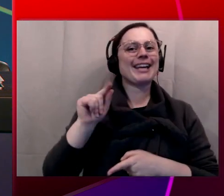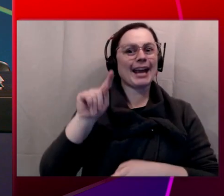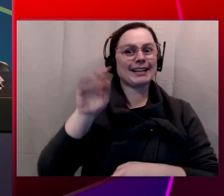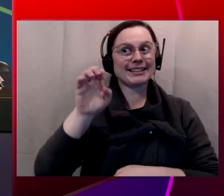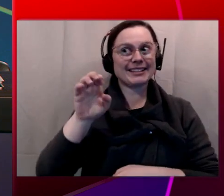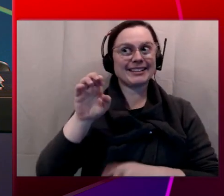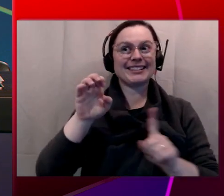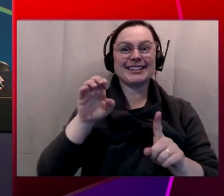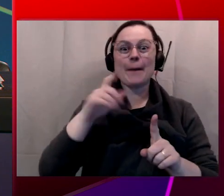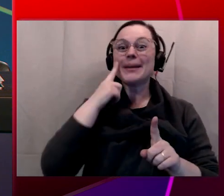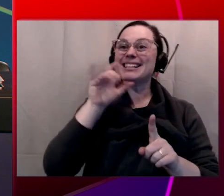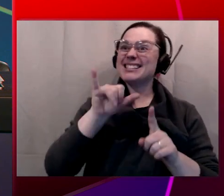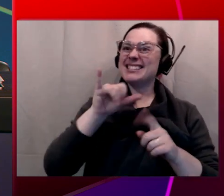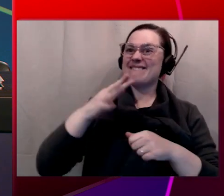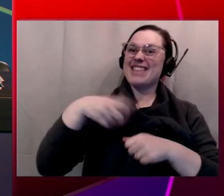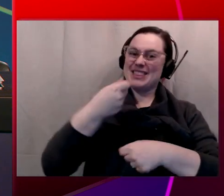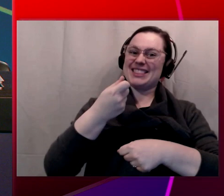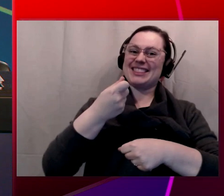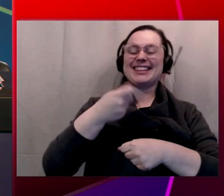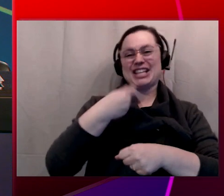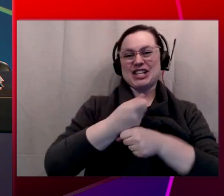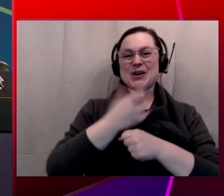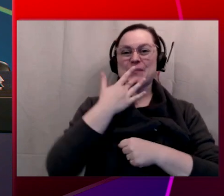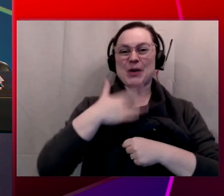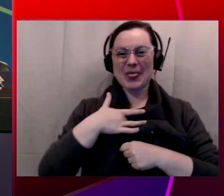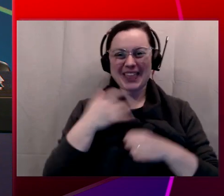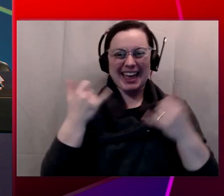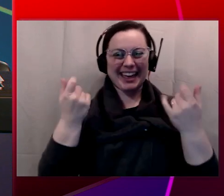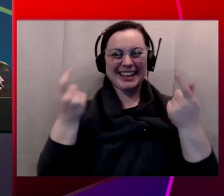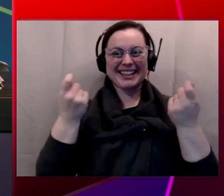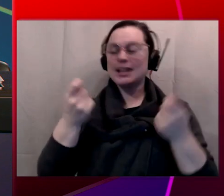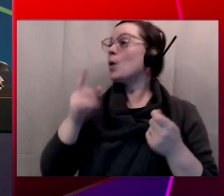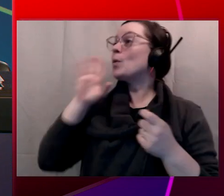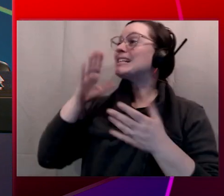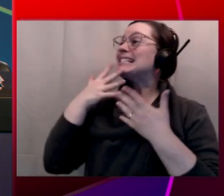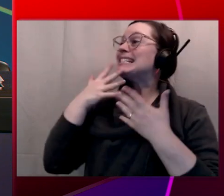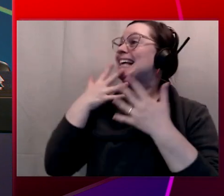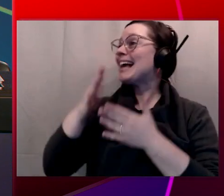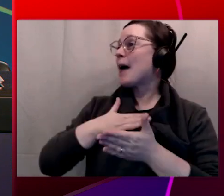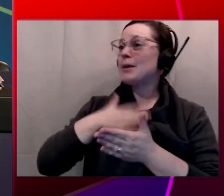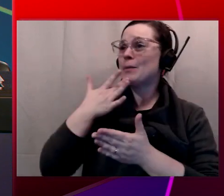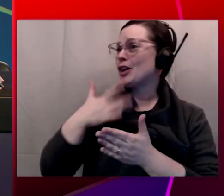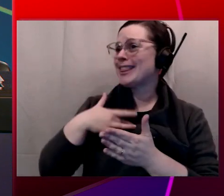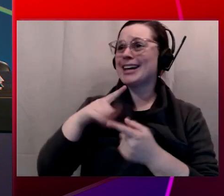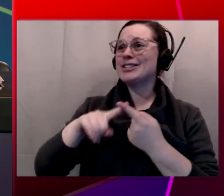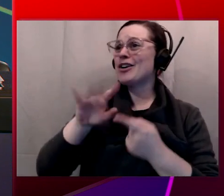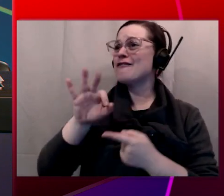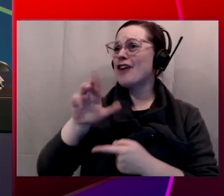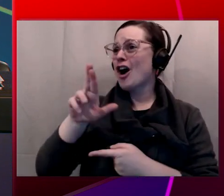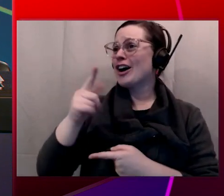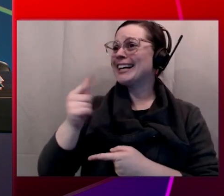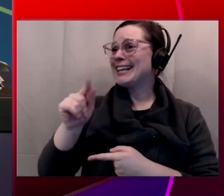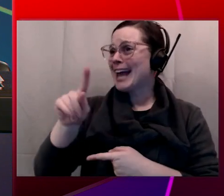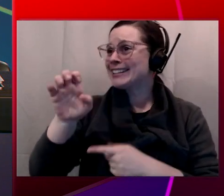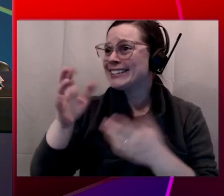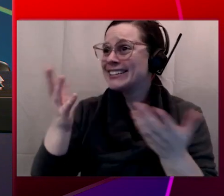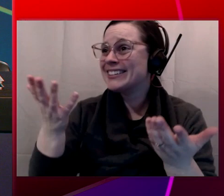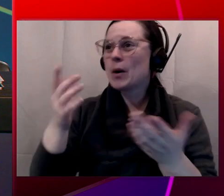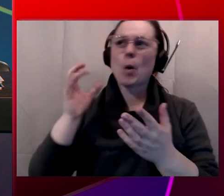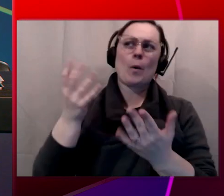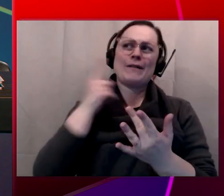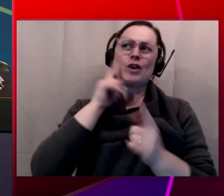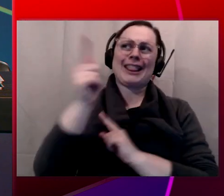is Fargate's 5th birthday. Very Are we going to exciting sing stuff. now? Sing happy birthday to Fargate, or are we waiting for later? We're going to sing happy birthday to